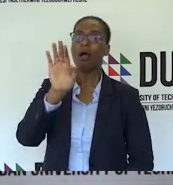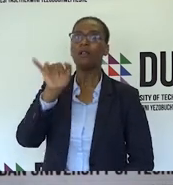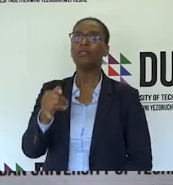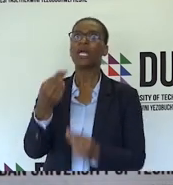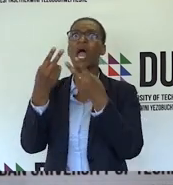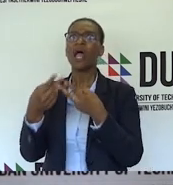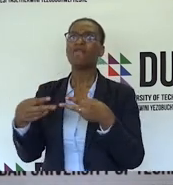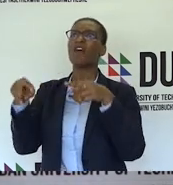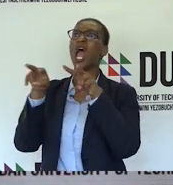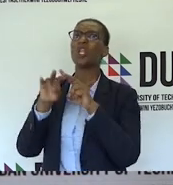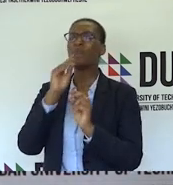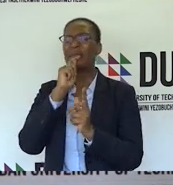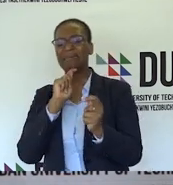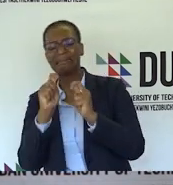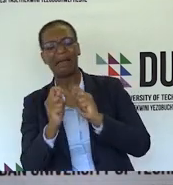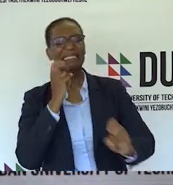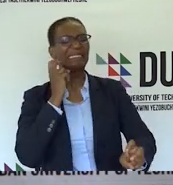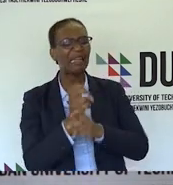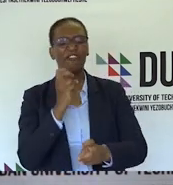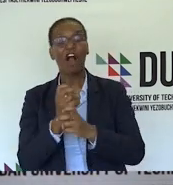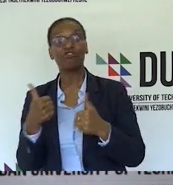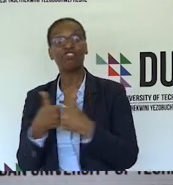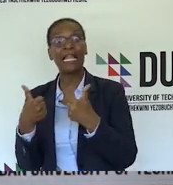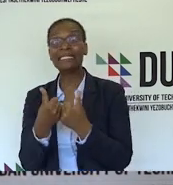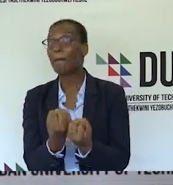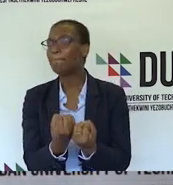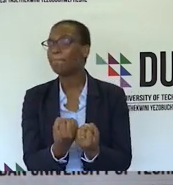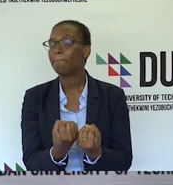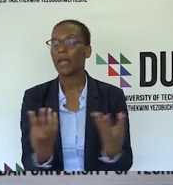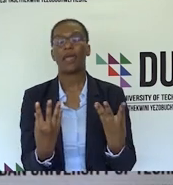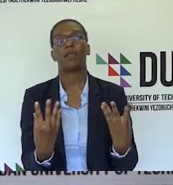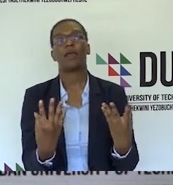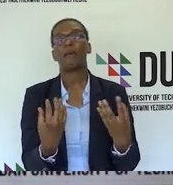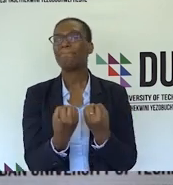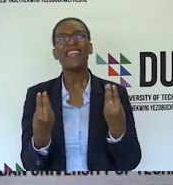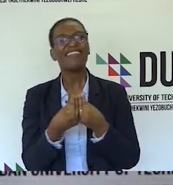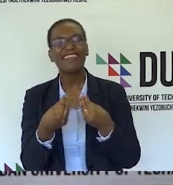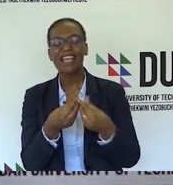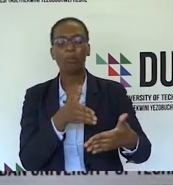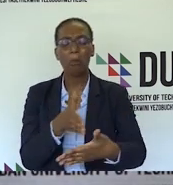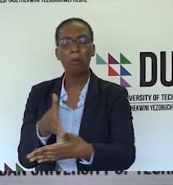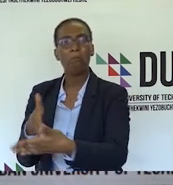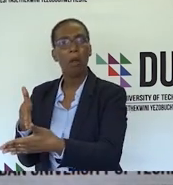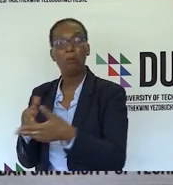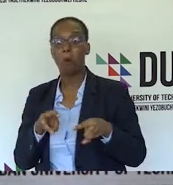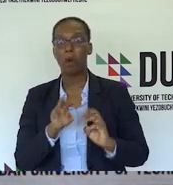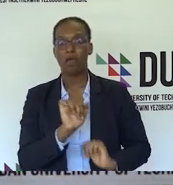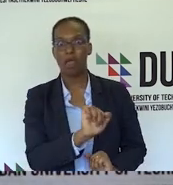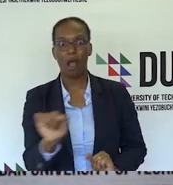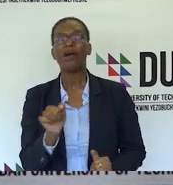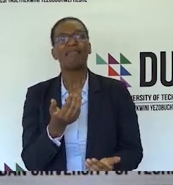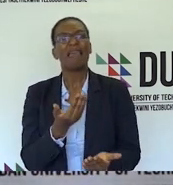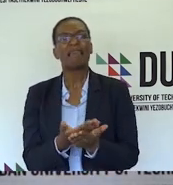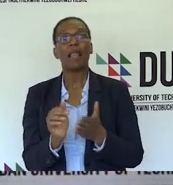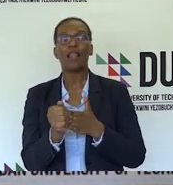valleys, cliffs and plains, twists and turns. There are many pirates along the way, drugs, demagogues, and all, that